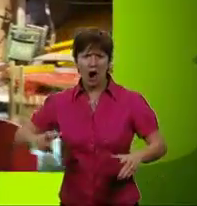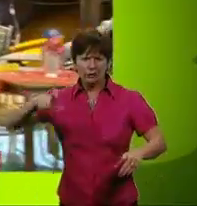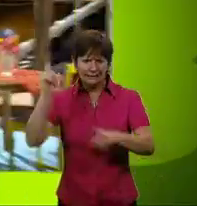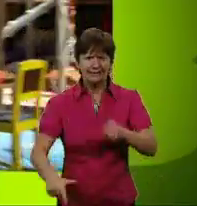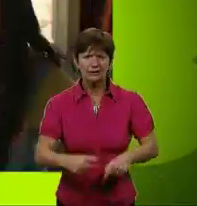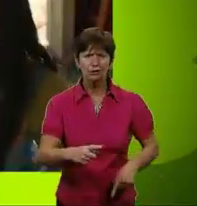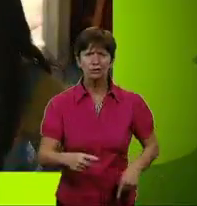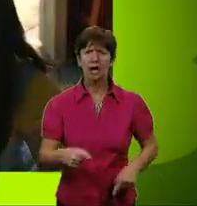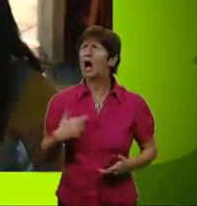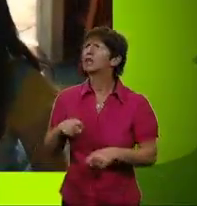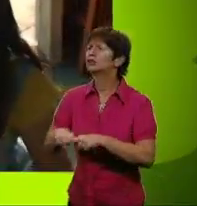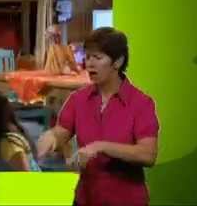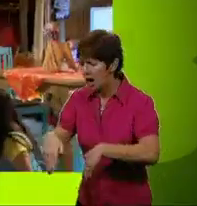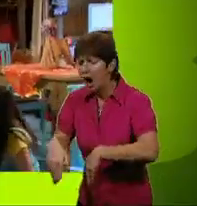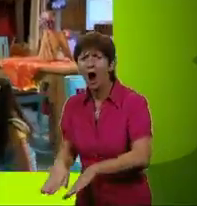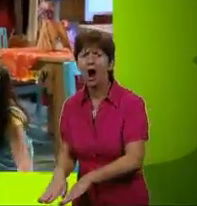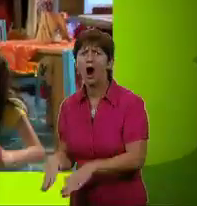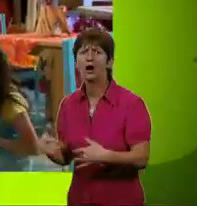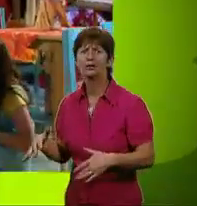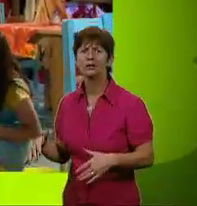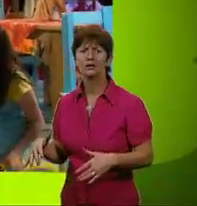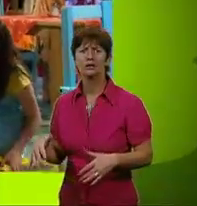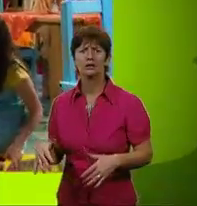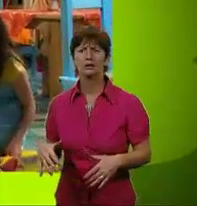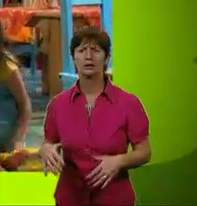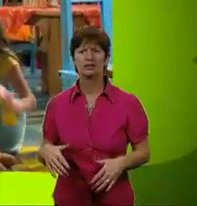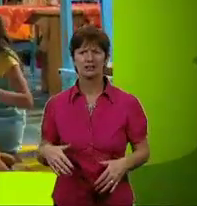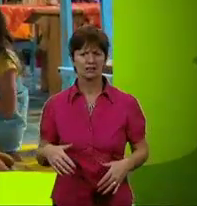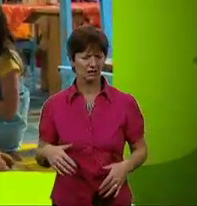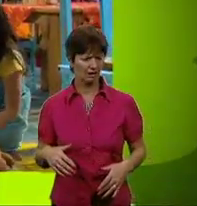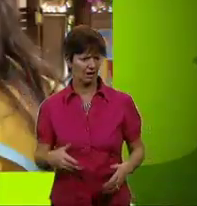How dare you? I was only trying them out.